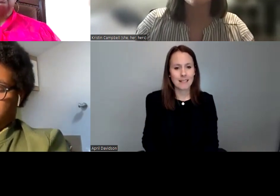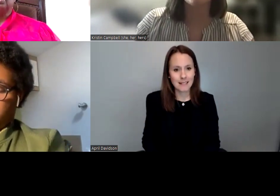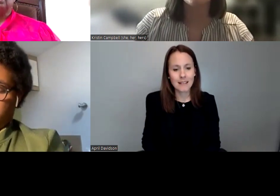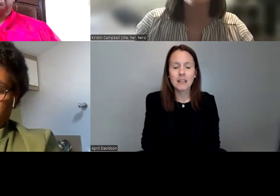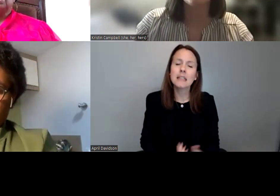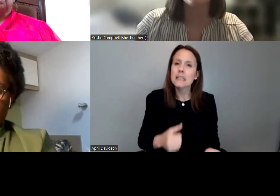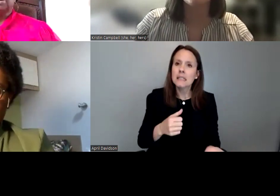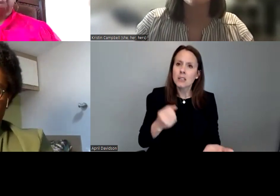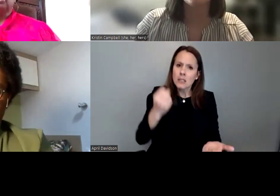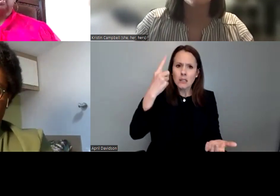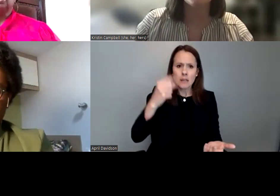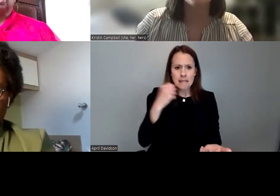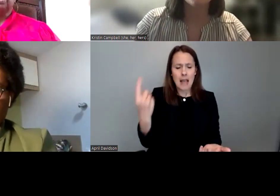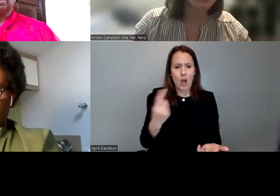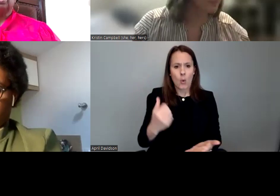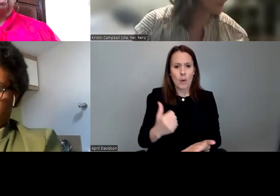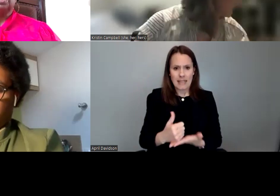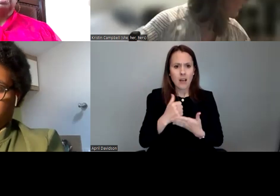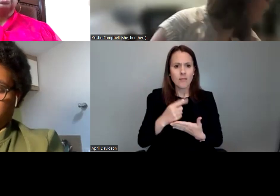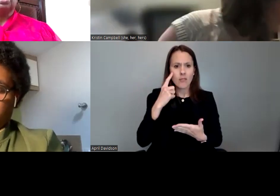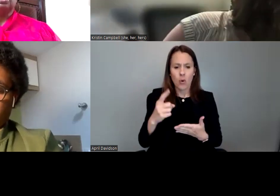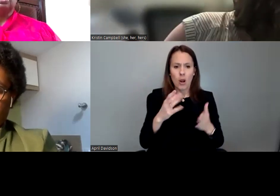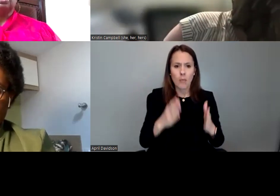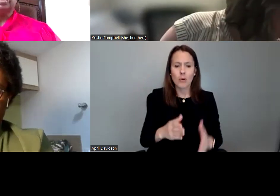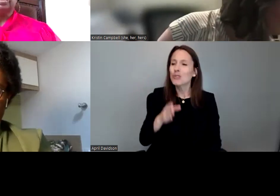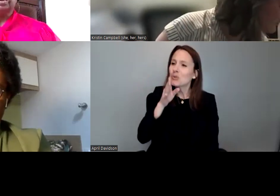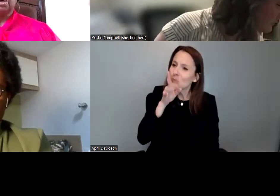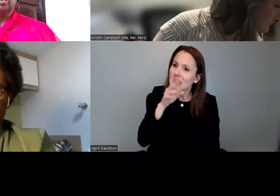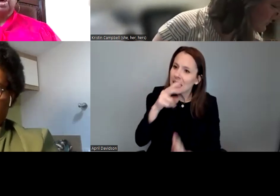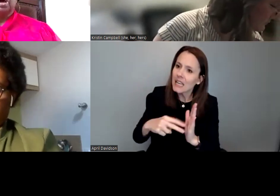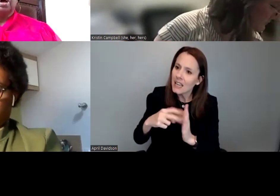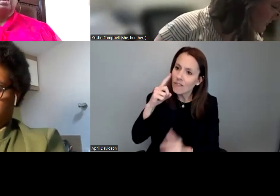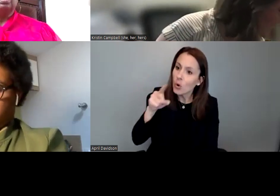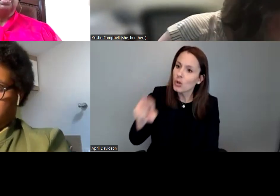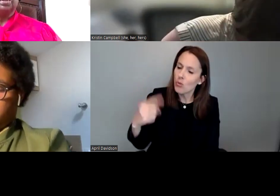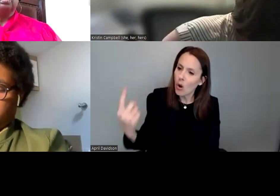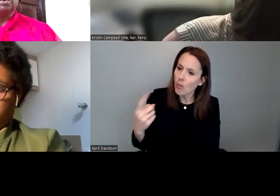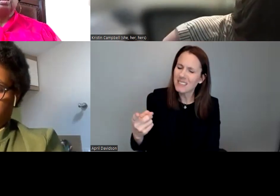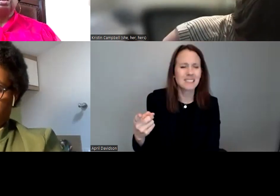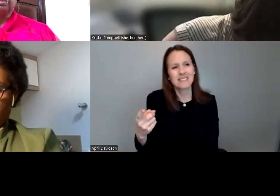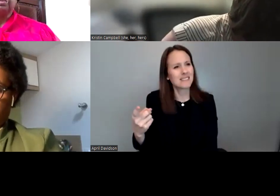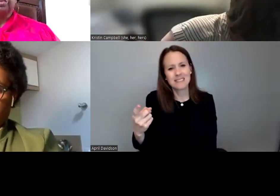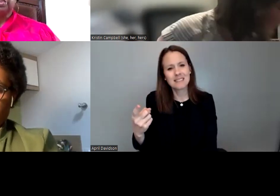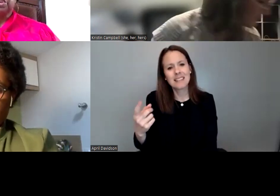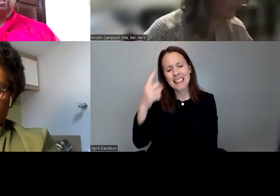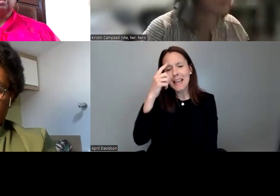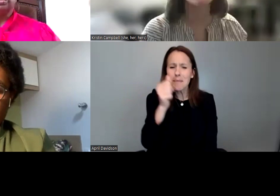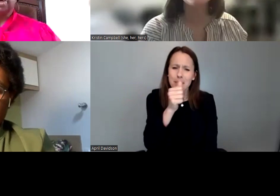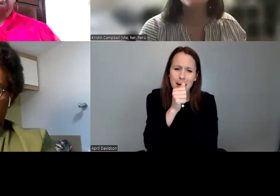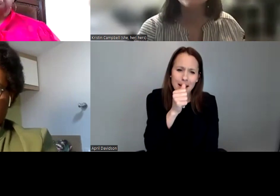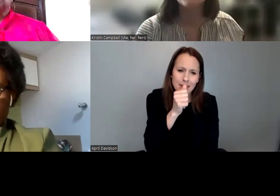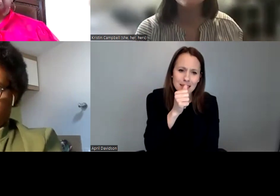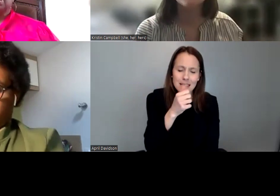or helpful to have someone to read something to you all the time. You think about privacy issues